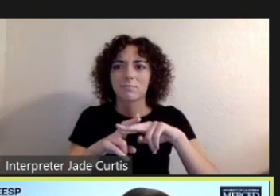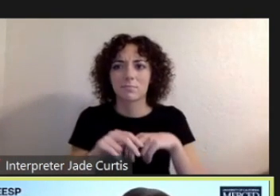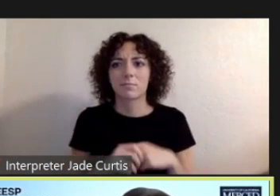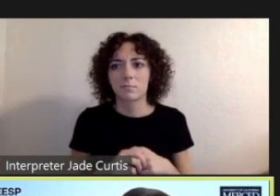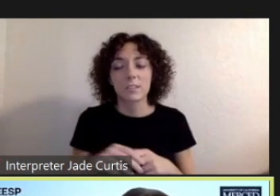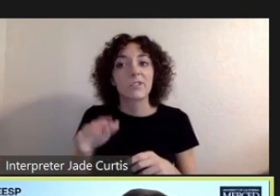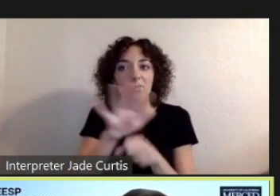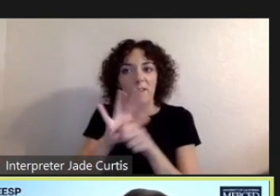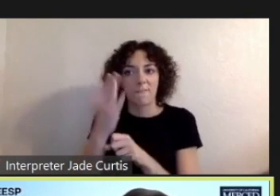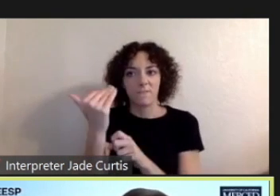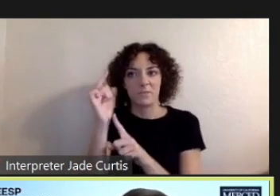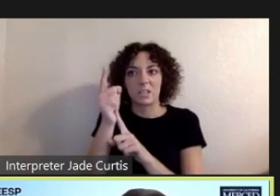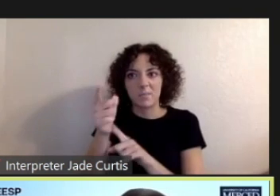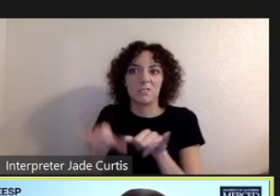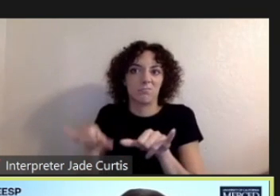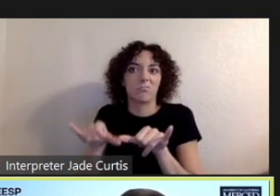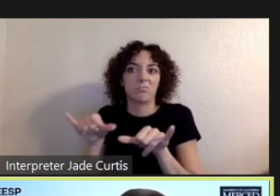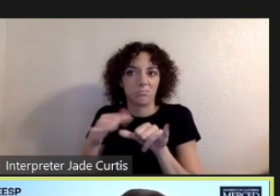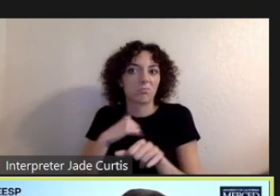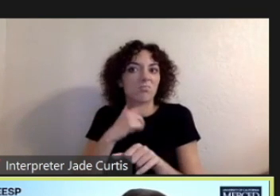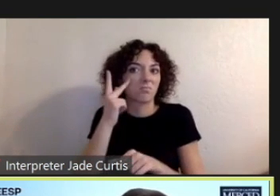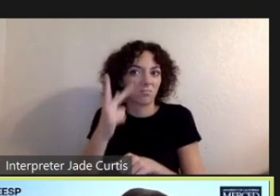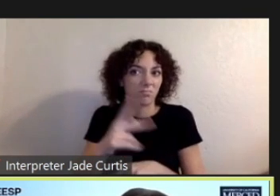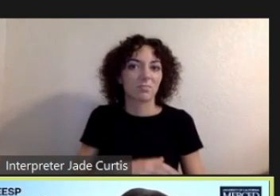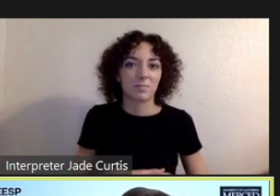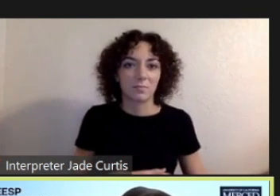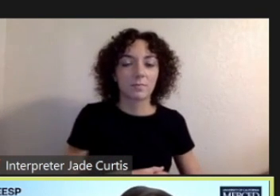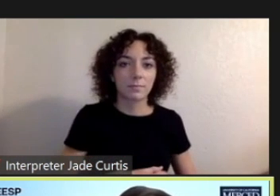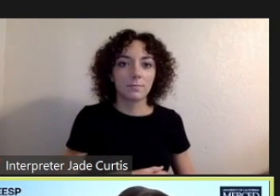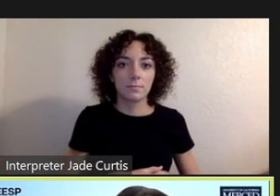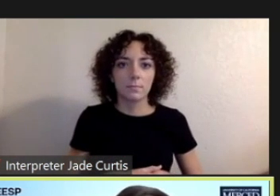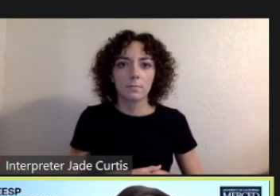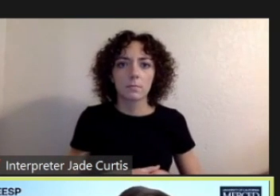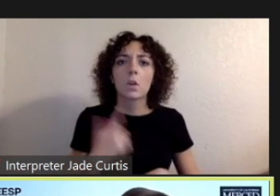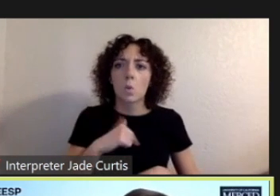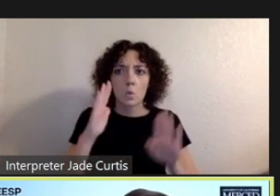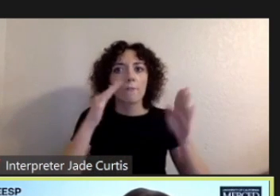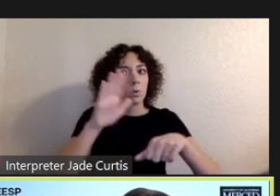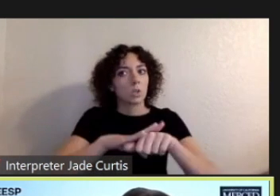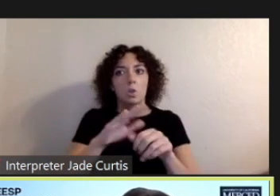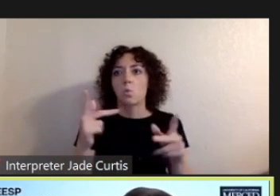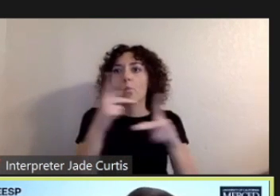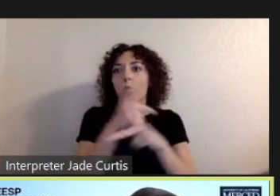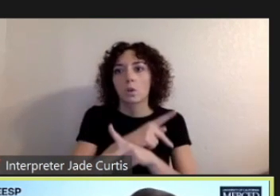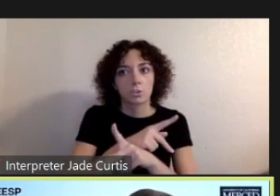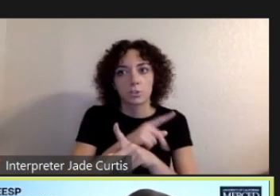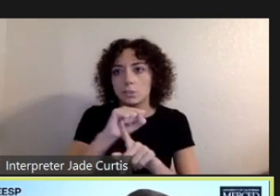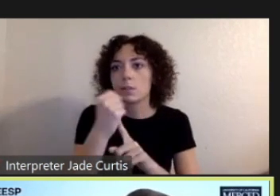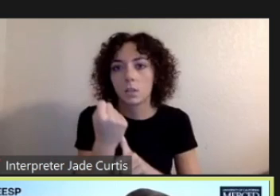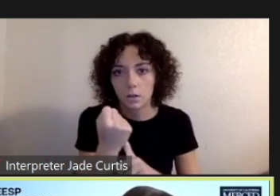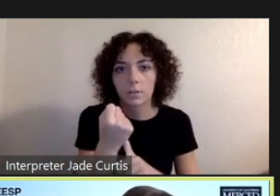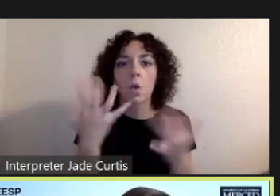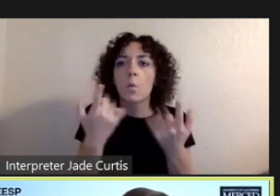minutes. Next slide, please. So we focused at the worst case scenario to take a look at what's happening to the